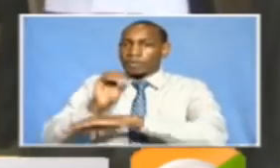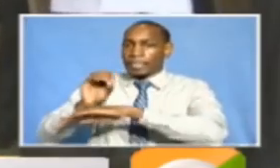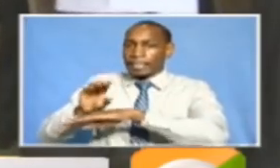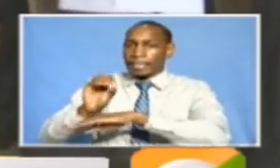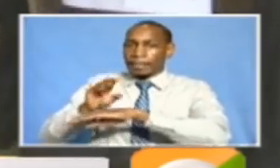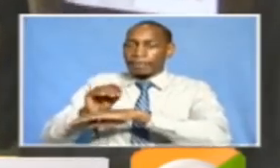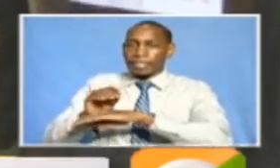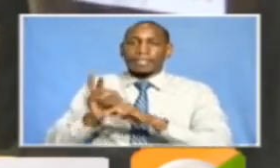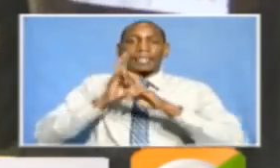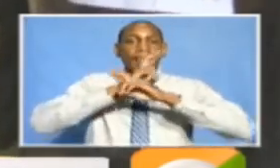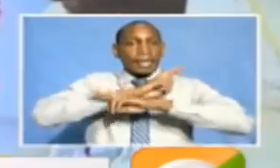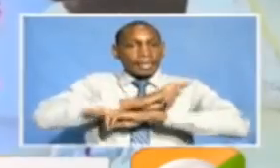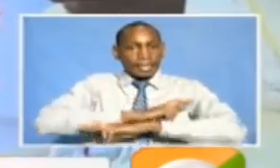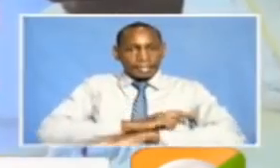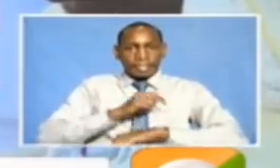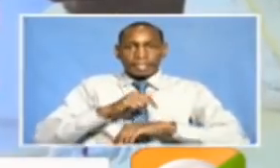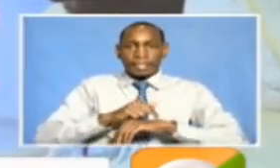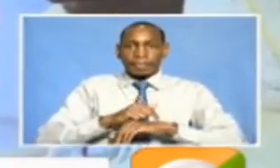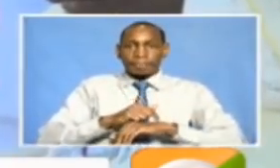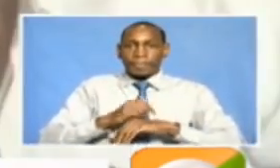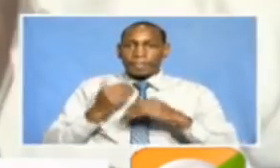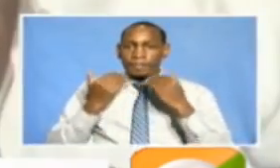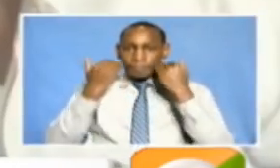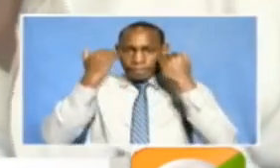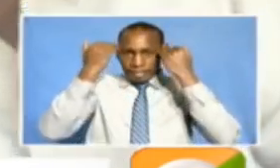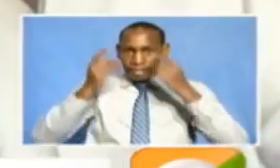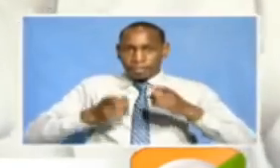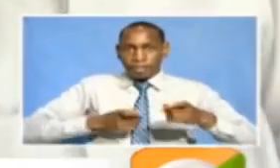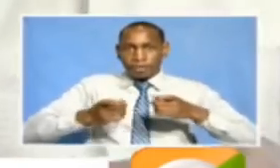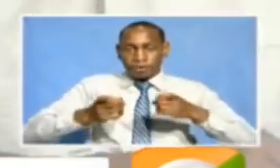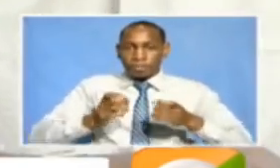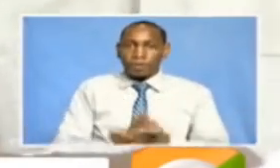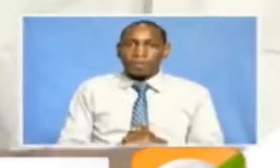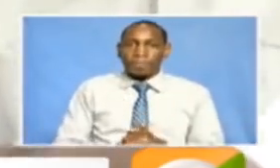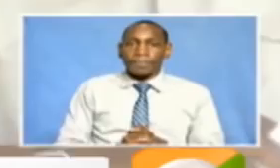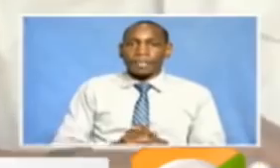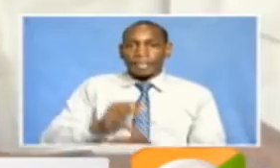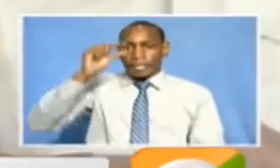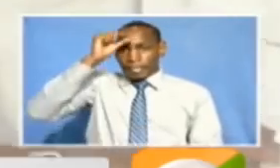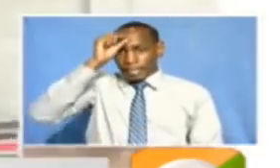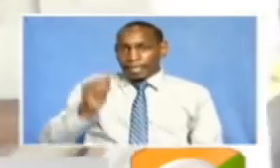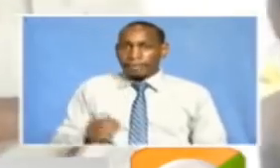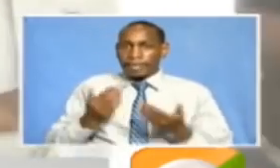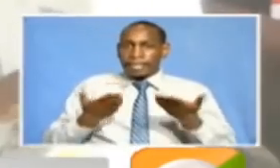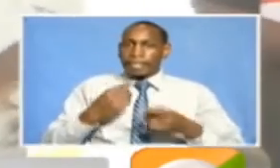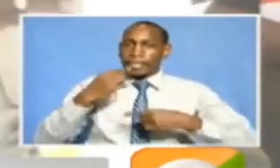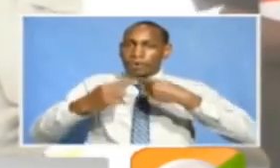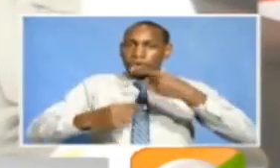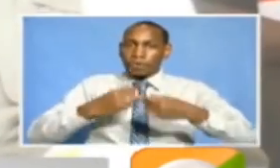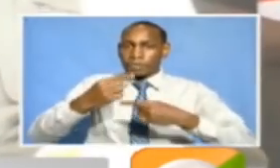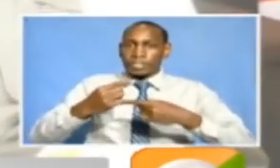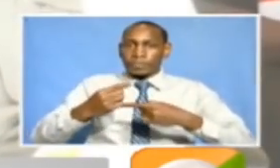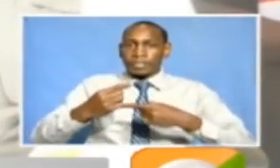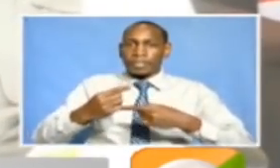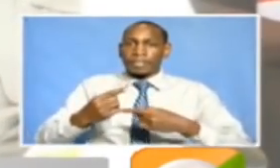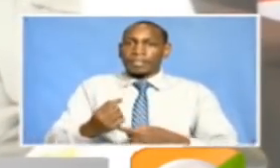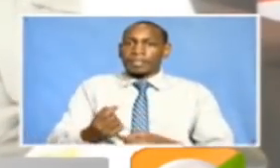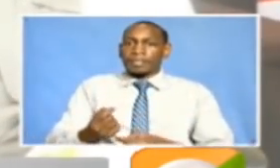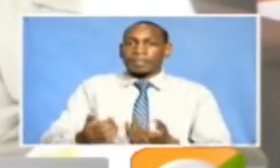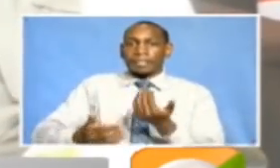bed rest as the pressure stabilized. Nyong’o, according to his office, is now recovering at home.